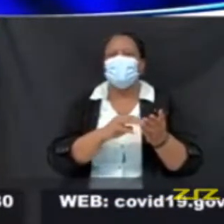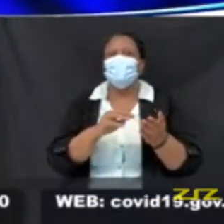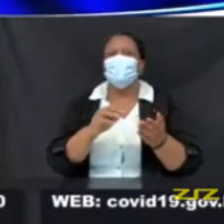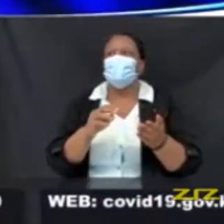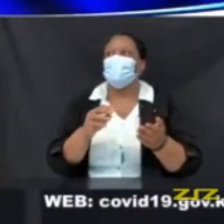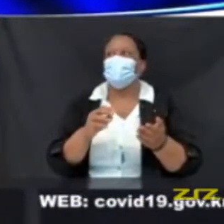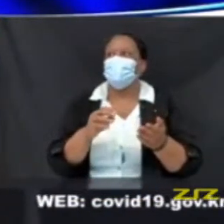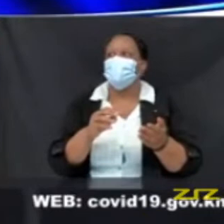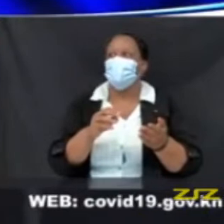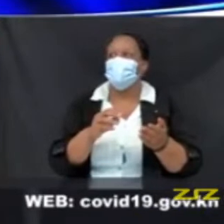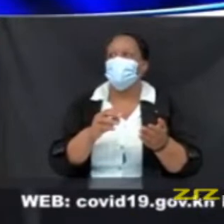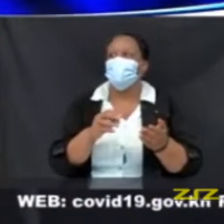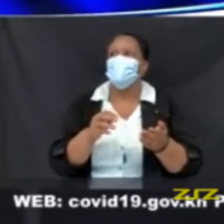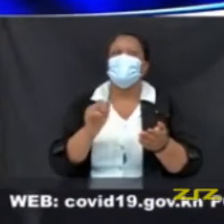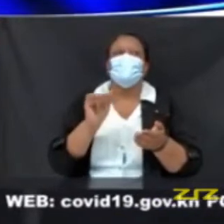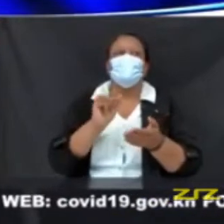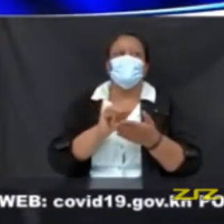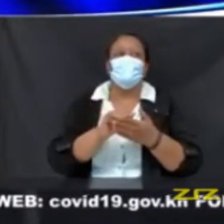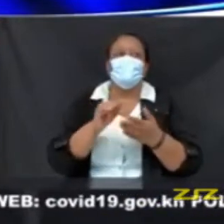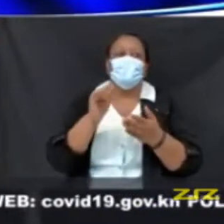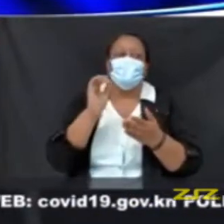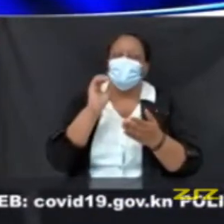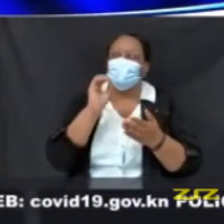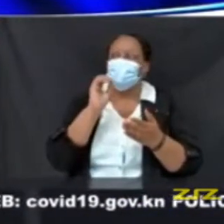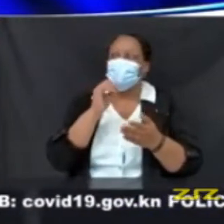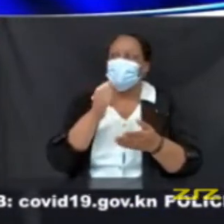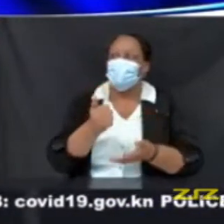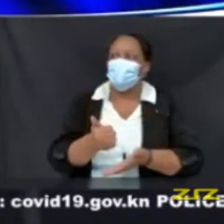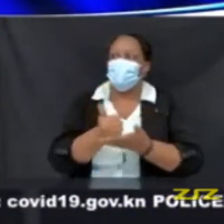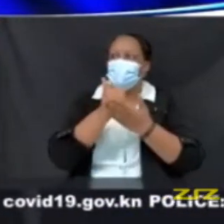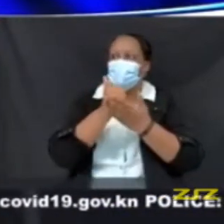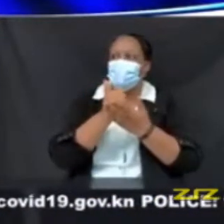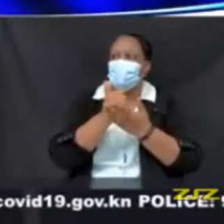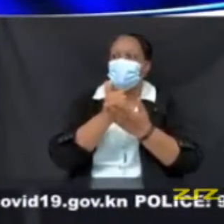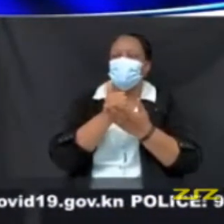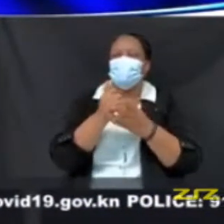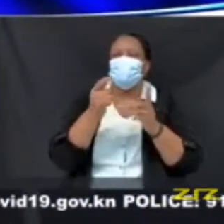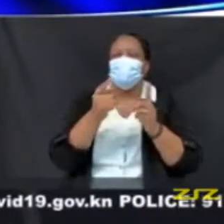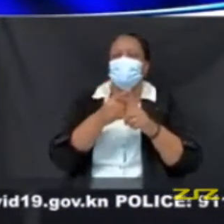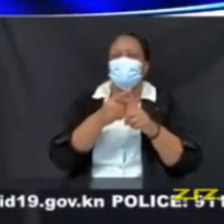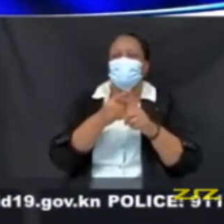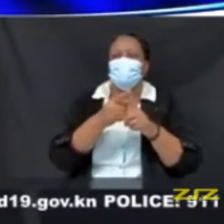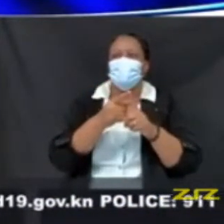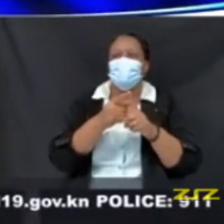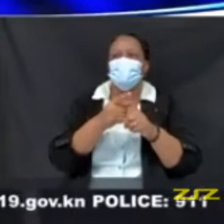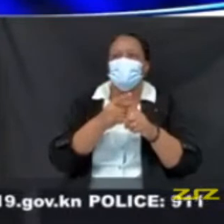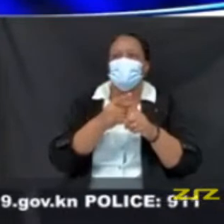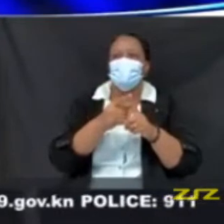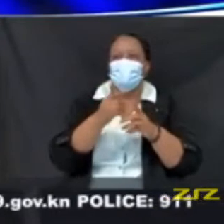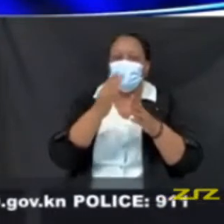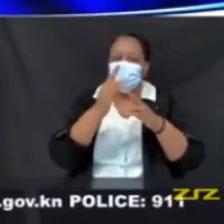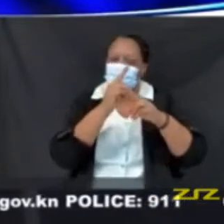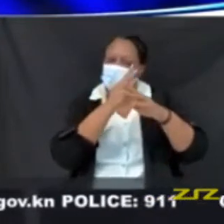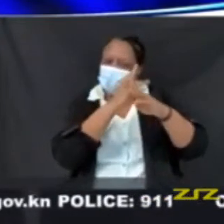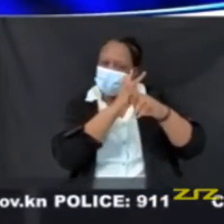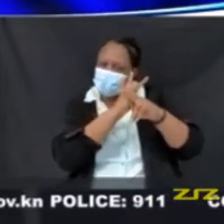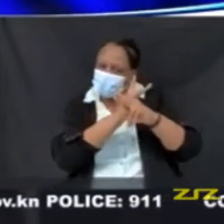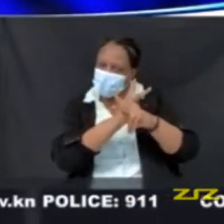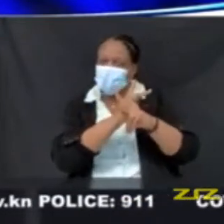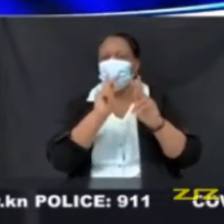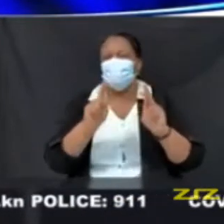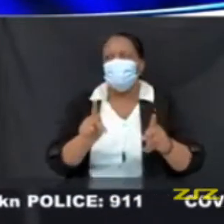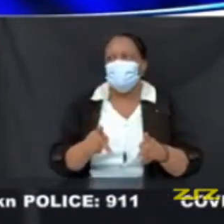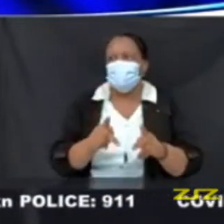for action in order to reduce existing disaster risks and prevent new ones. These 7 targets, which are to be